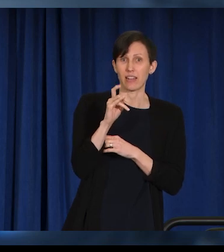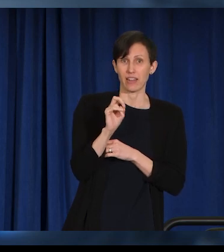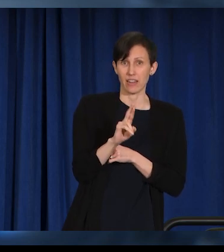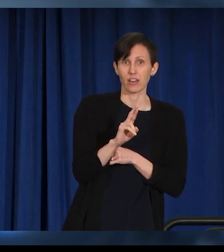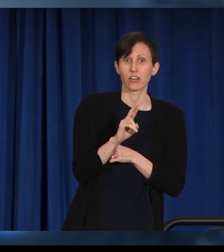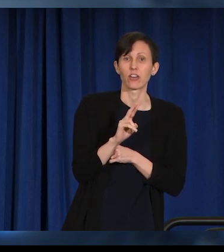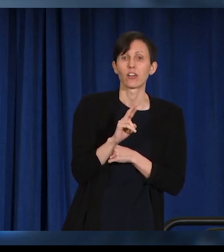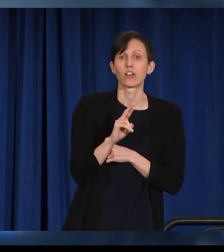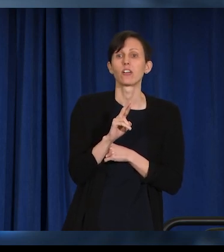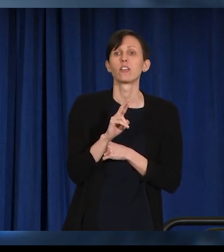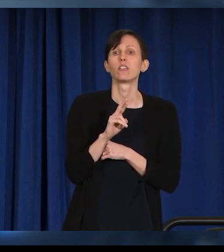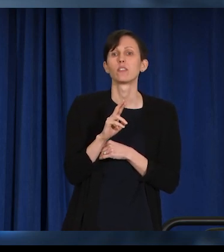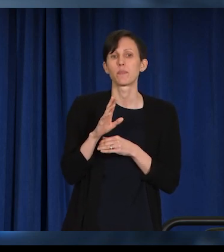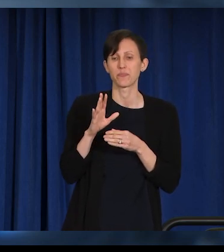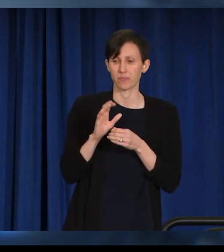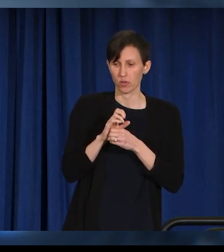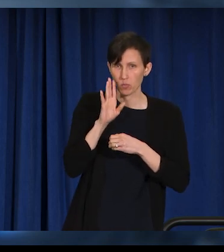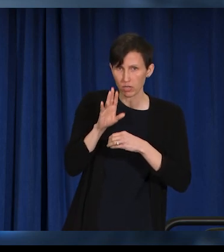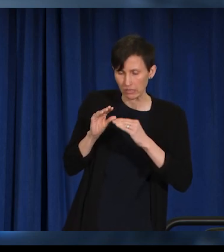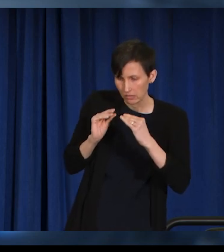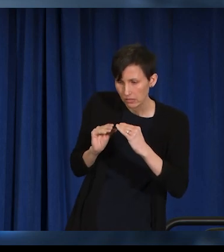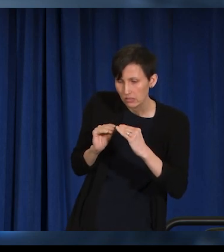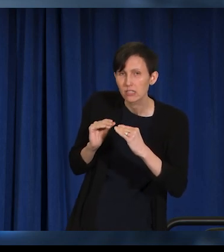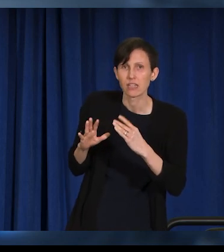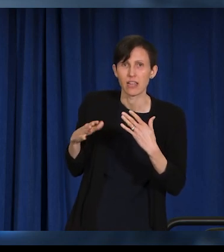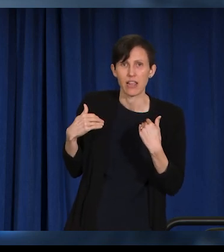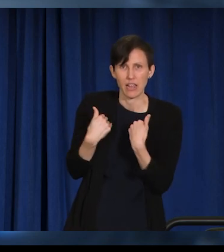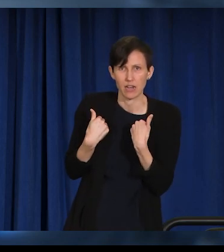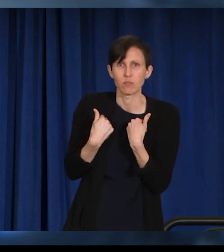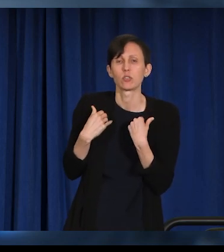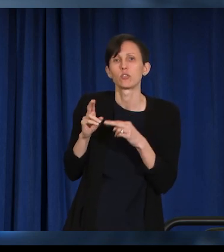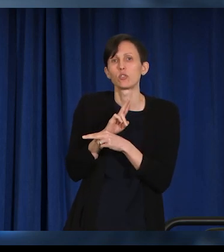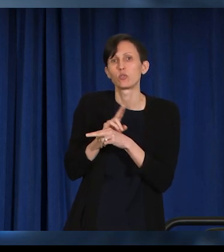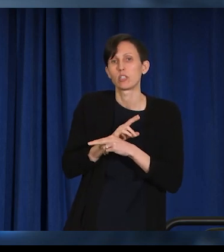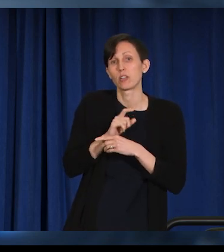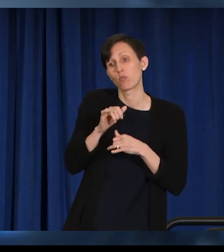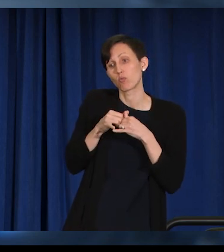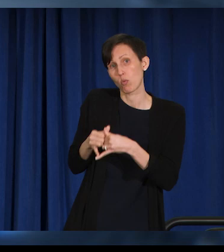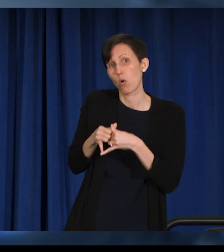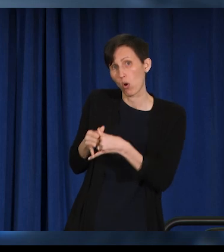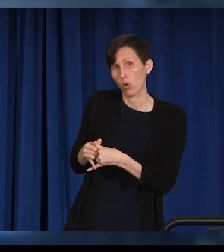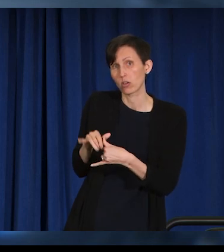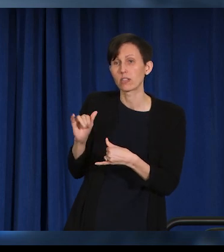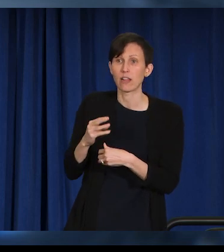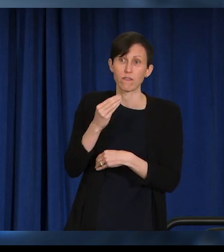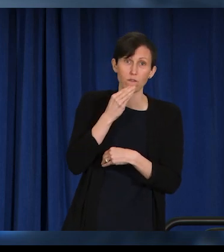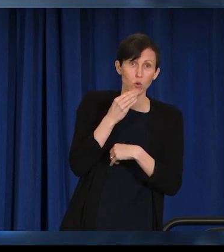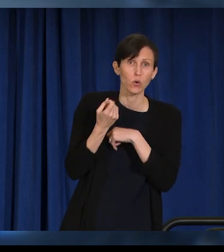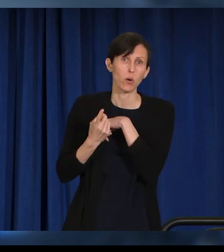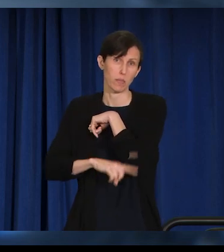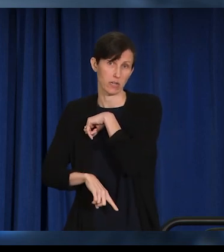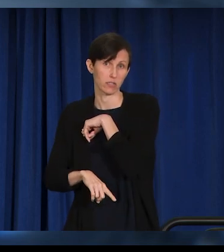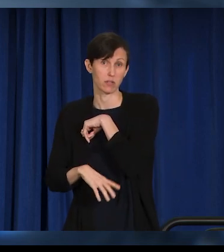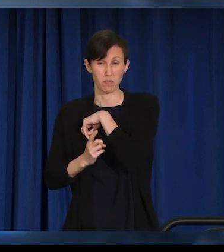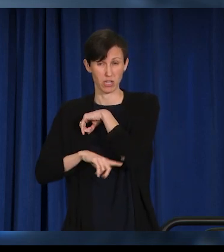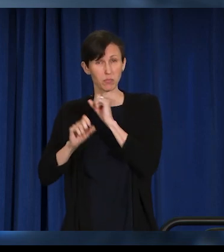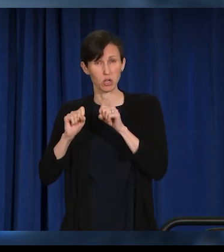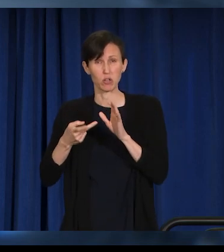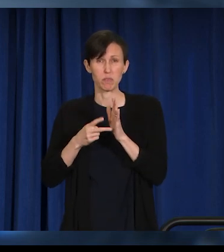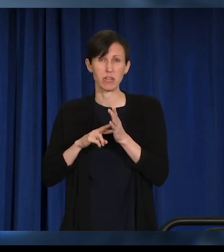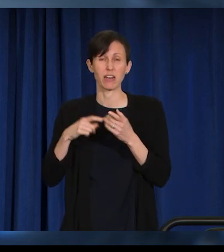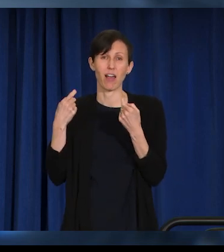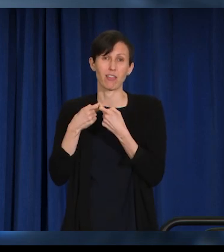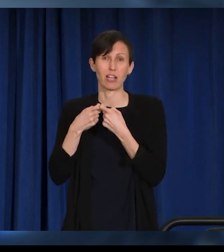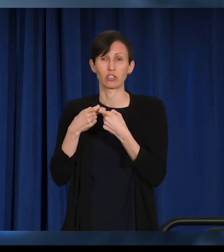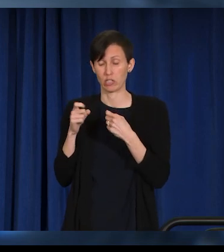conditioned animal behaviors through provision of rewards. So this would look like food or punishments like electric shock.